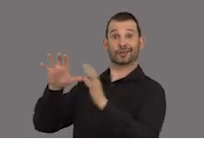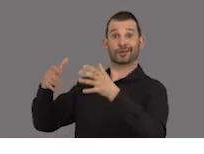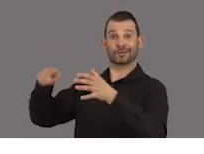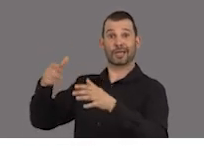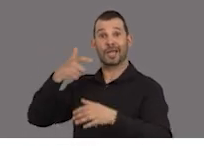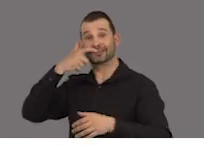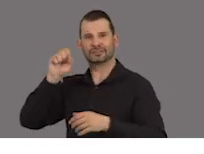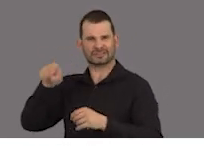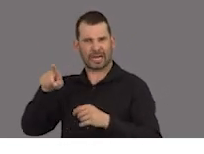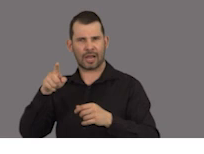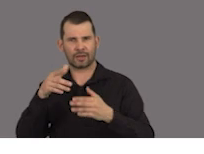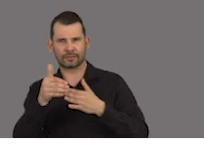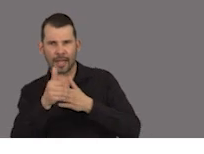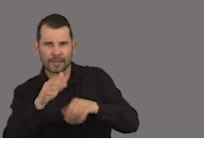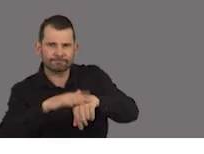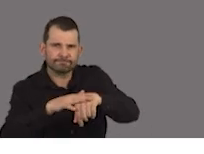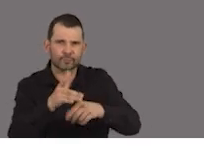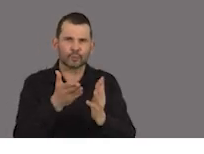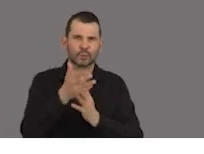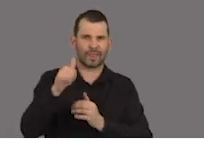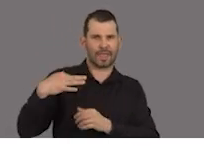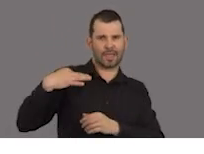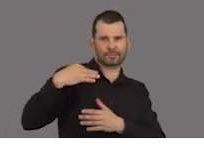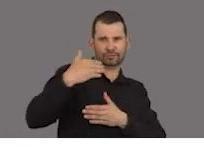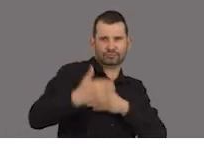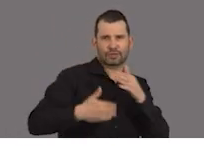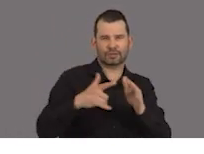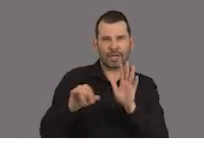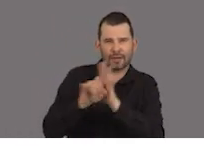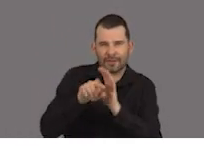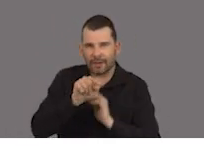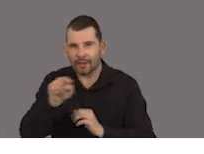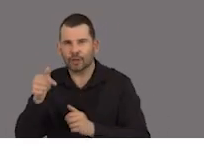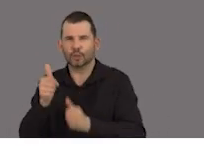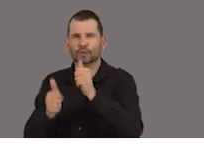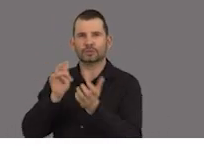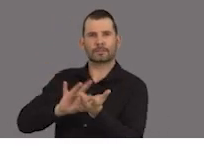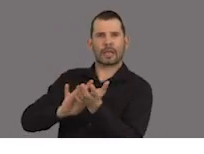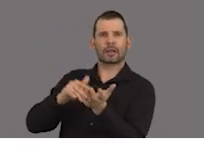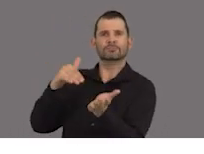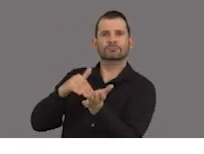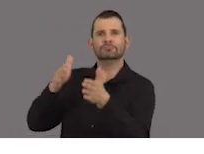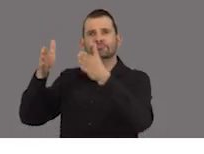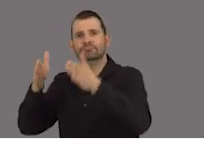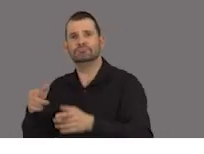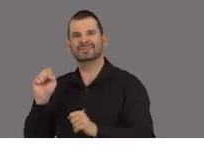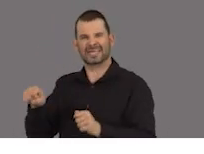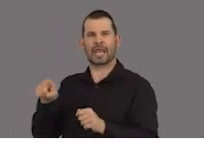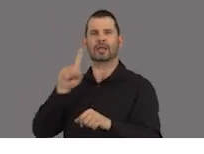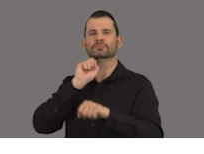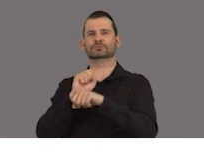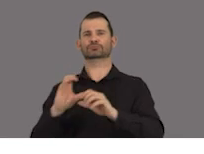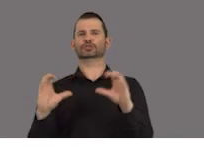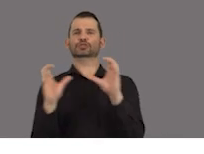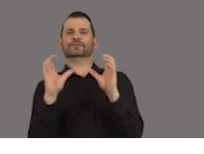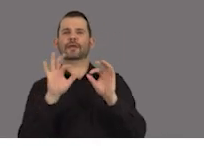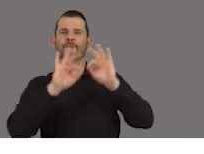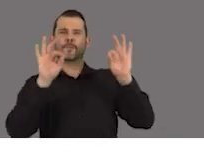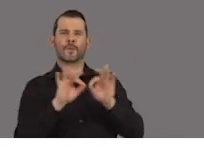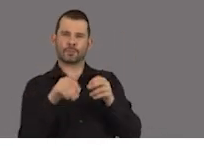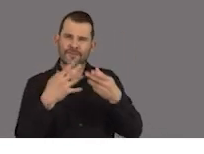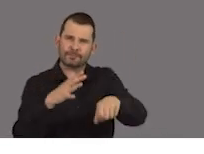Contact center agents can guide you through the application process, identify which medical practitioners can certify the